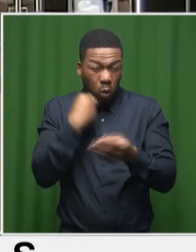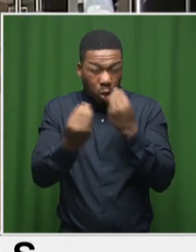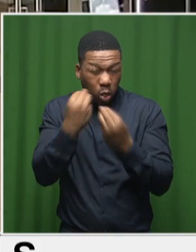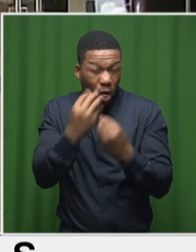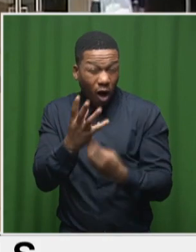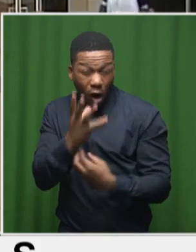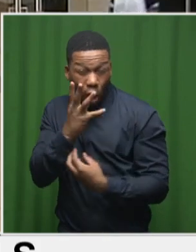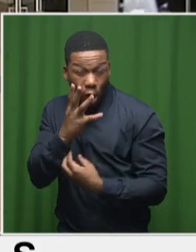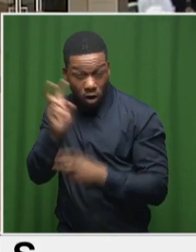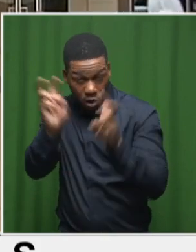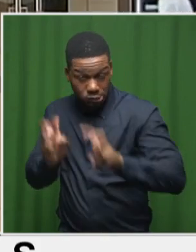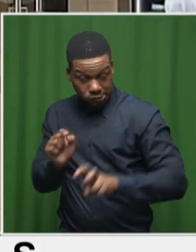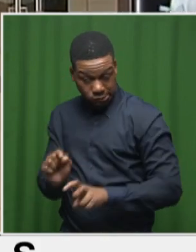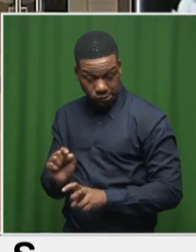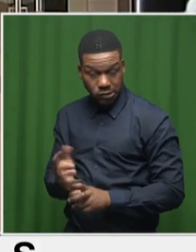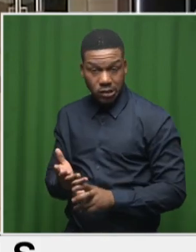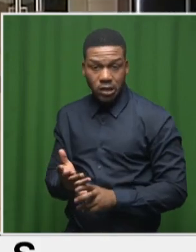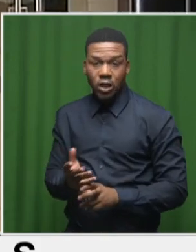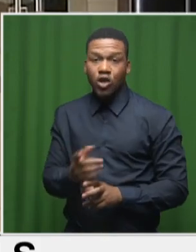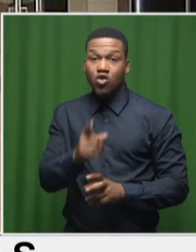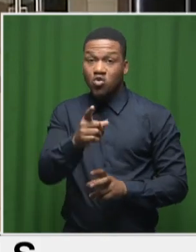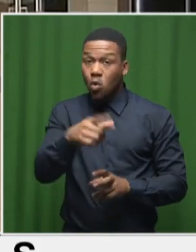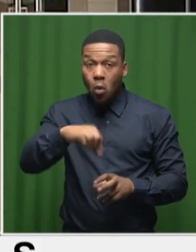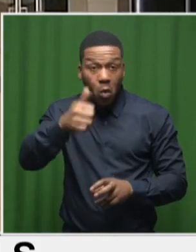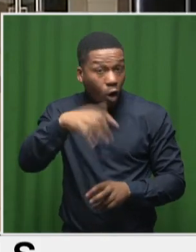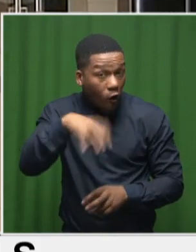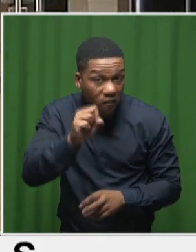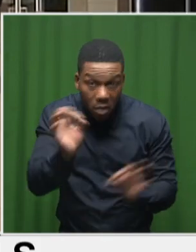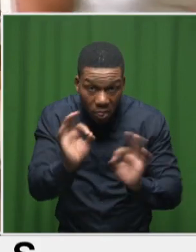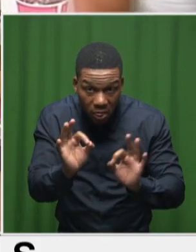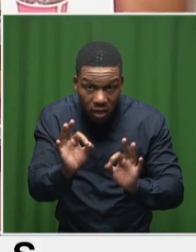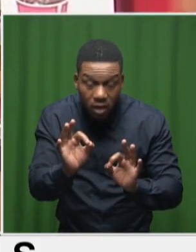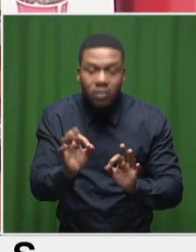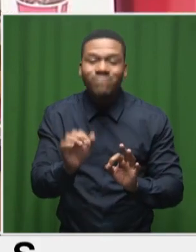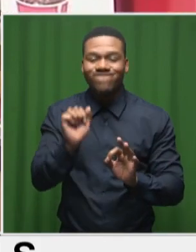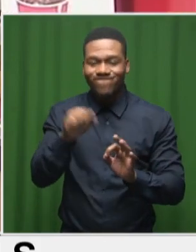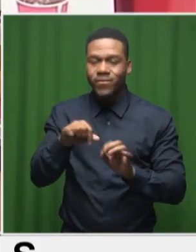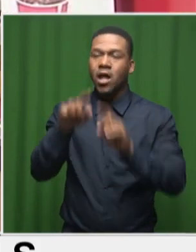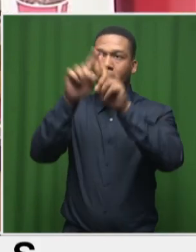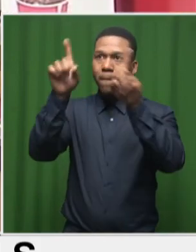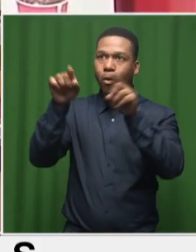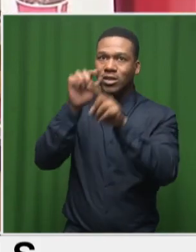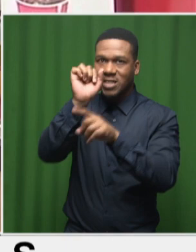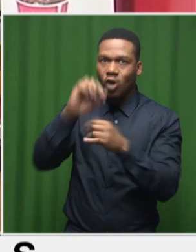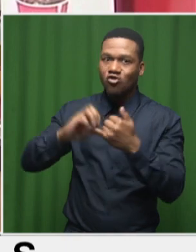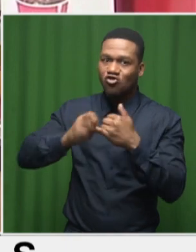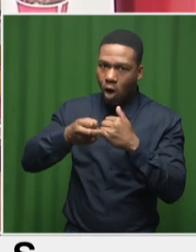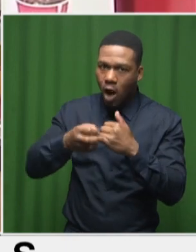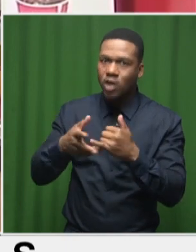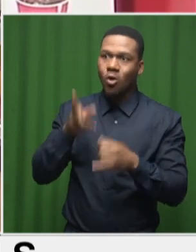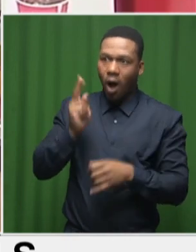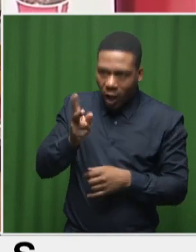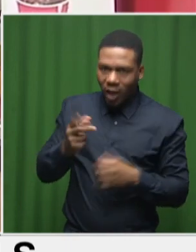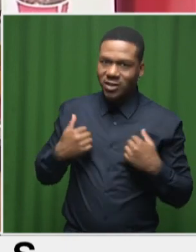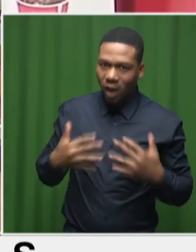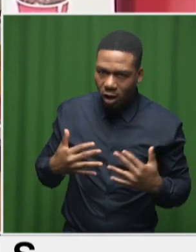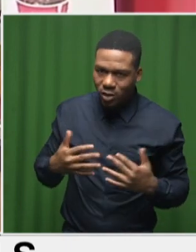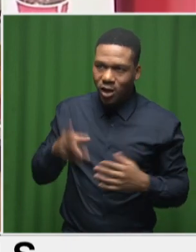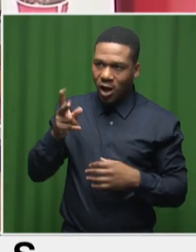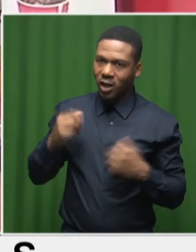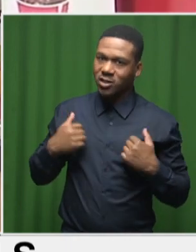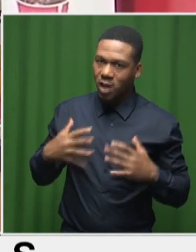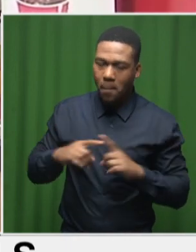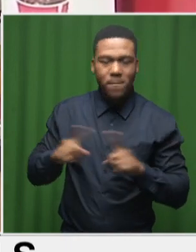consuming appliances, then you will basically, that meter will try to reset again, but it won't reset because you still